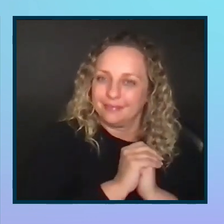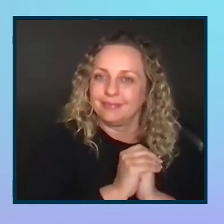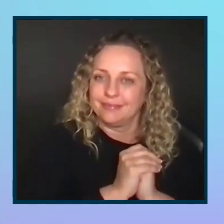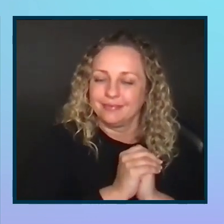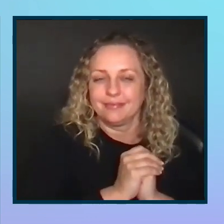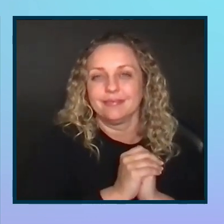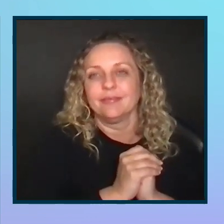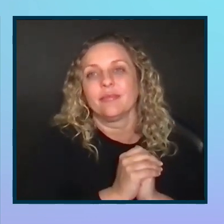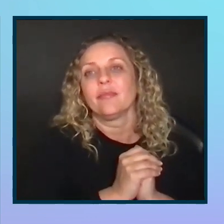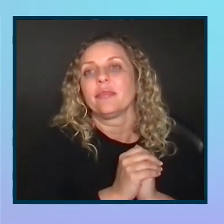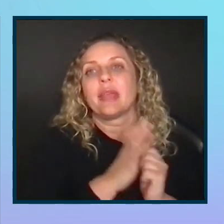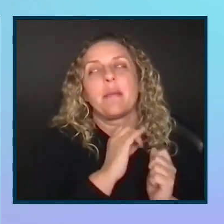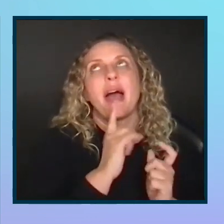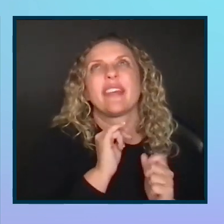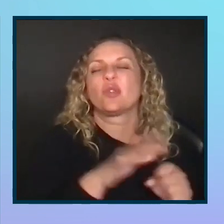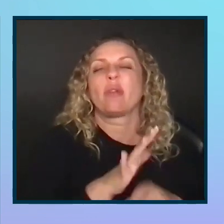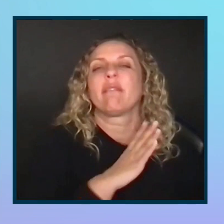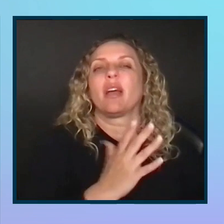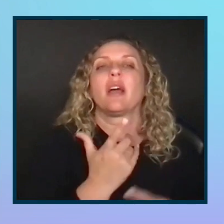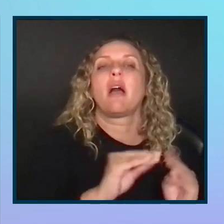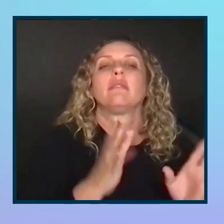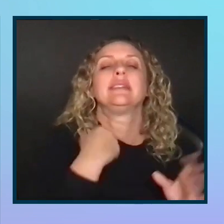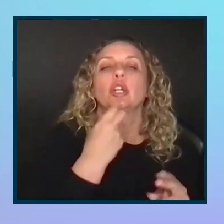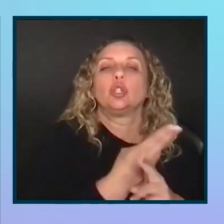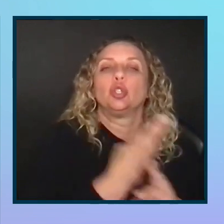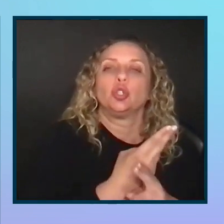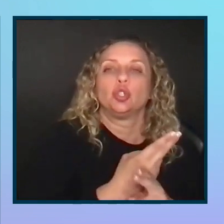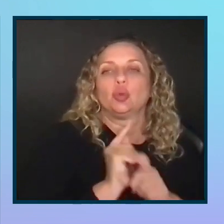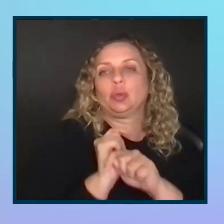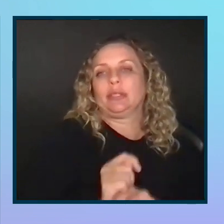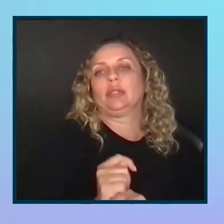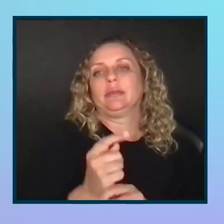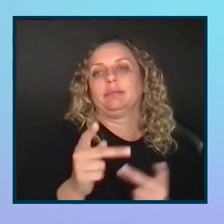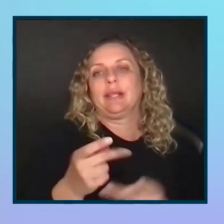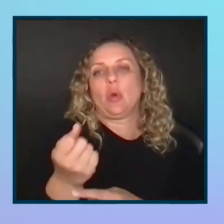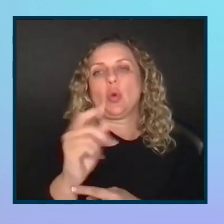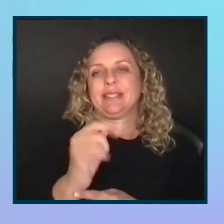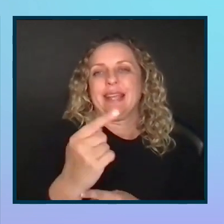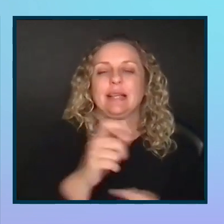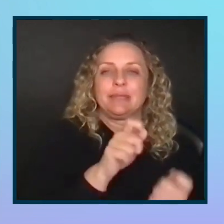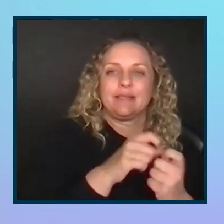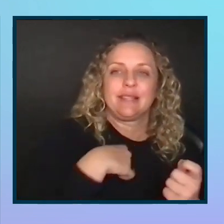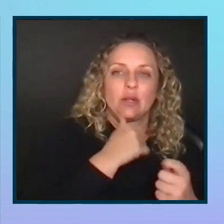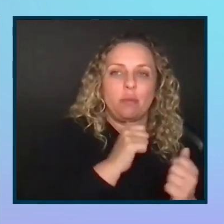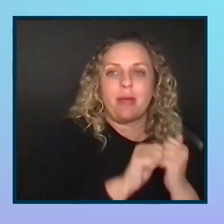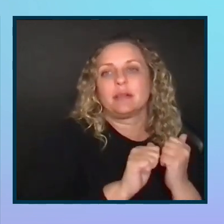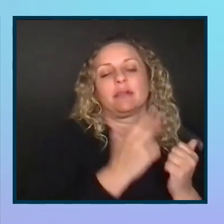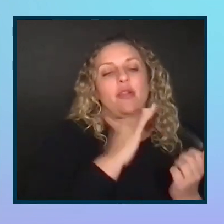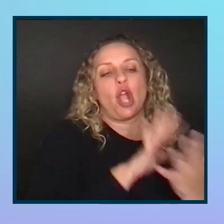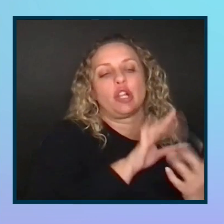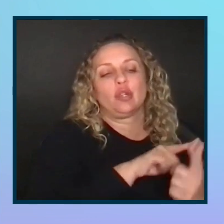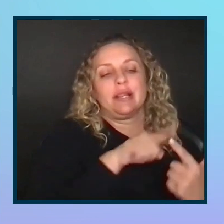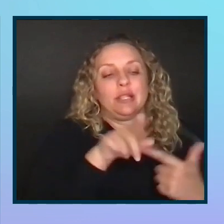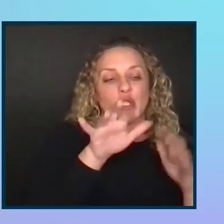but yeah, other than that, I think they're totally fine. Obviously, as long as you're just not using traditional placeholder text, because typically it doesn't pass color contrast, and the second you